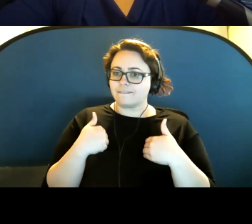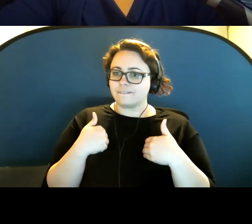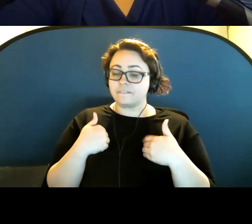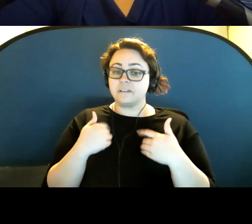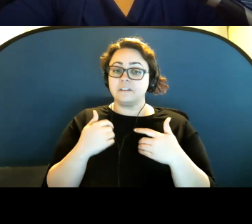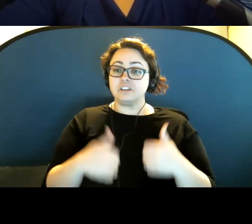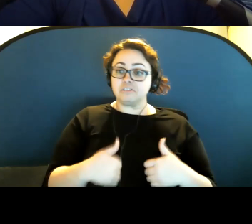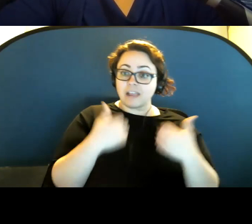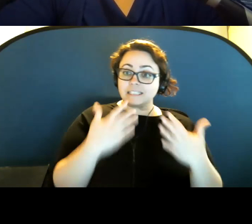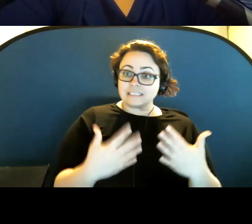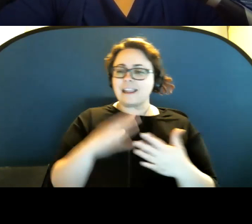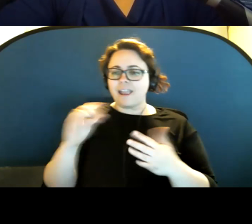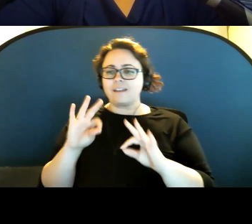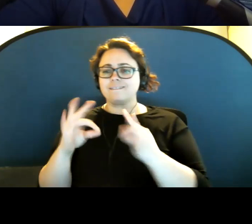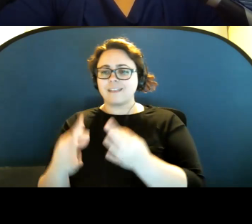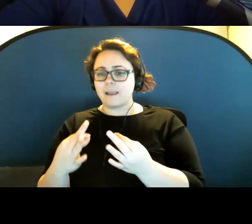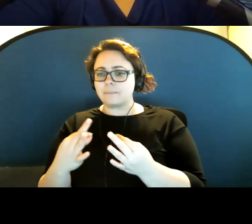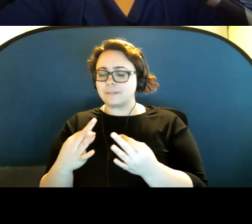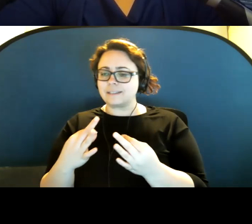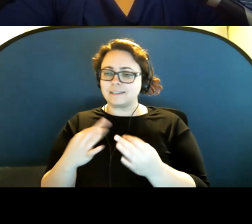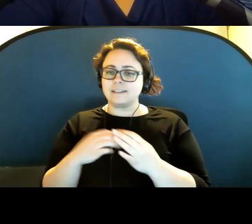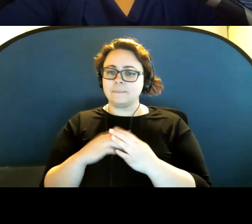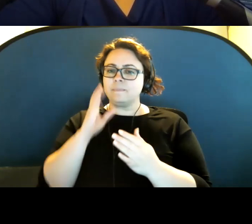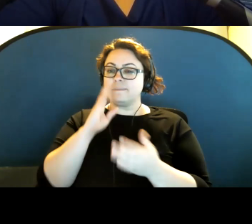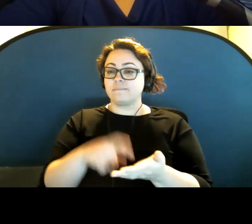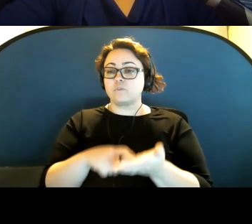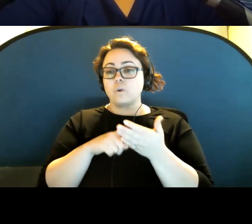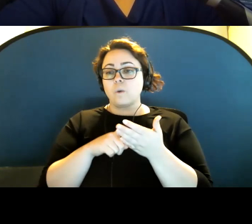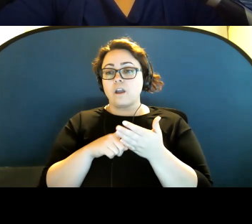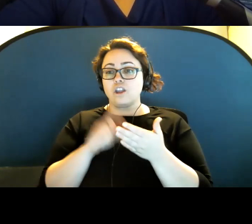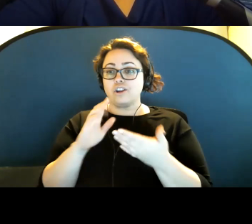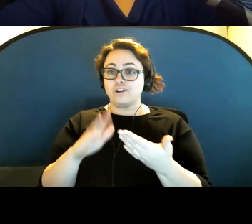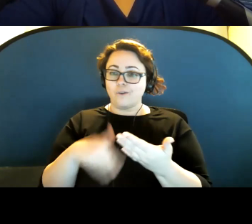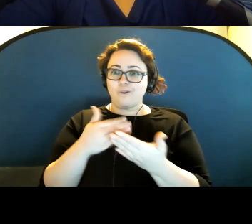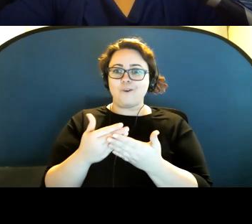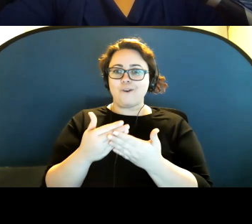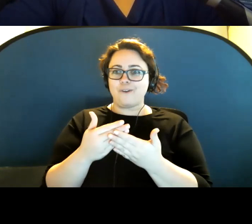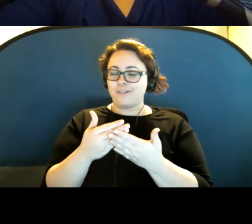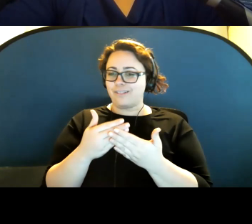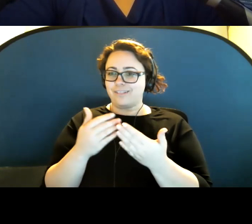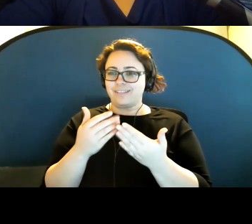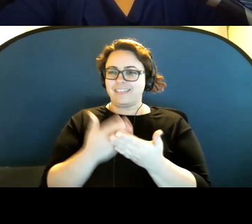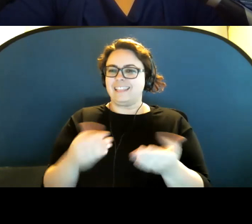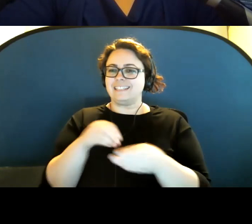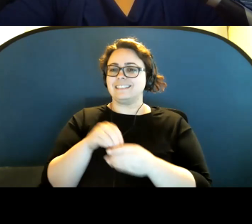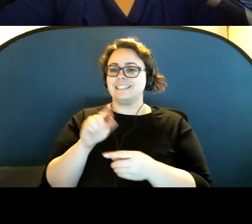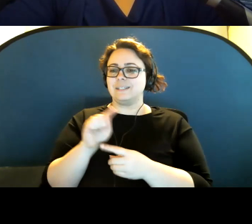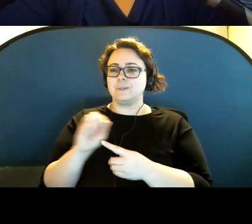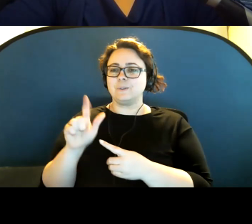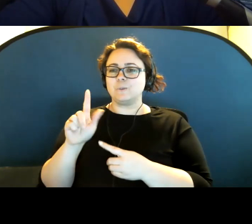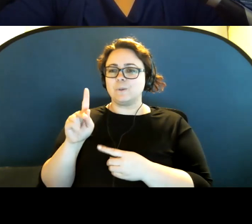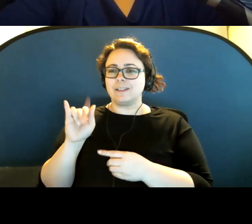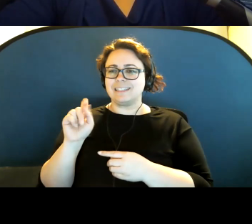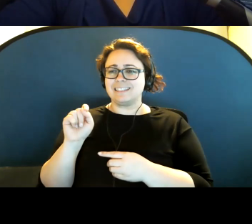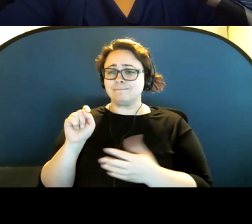undertaking, and it's really going to require that entire toolkit that we talked about. That's not a job for one